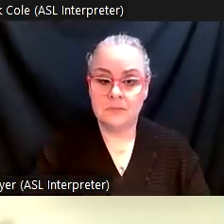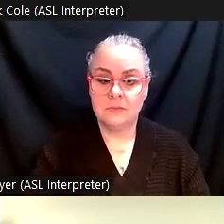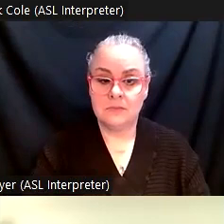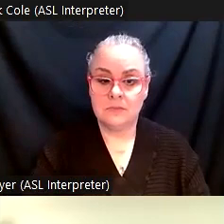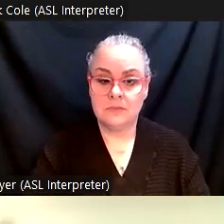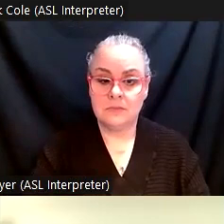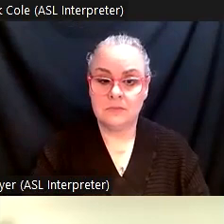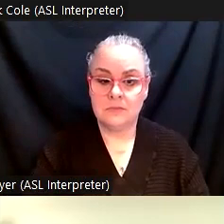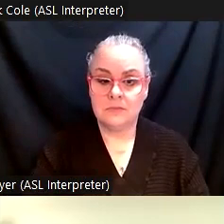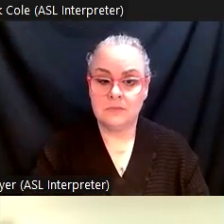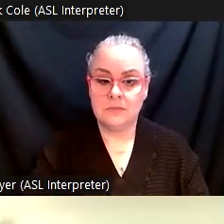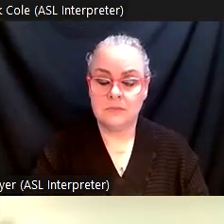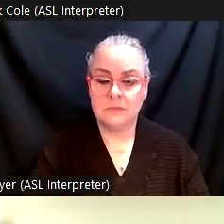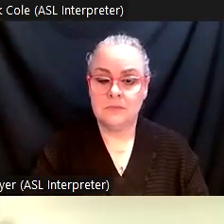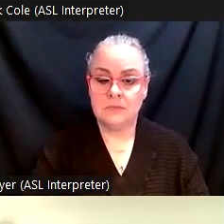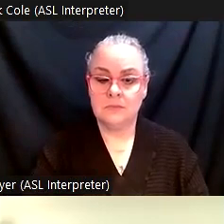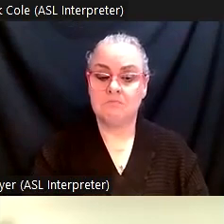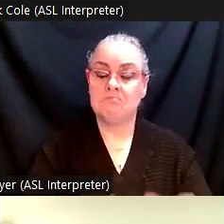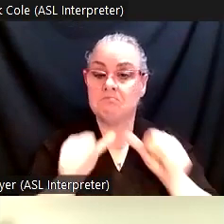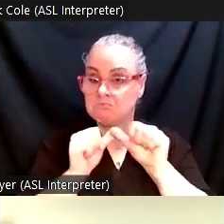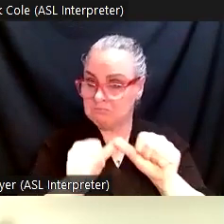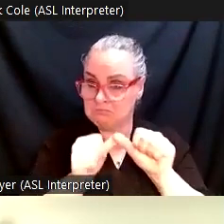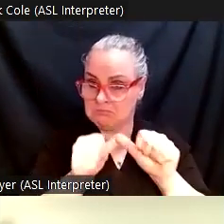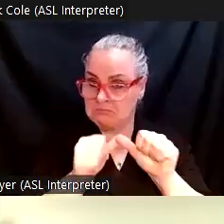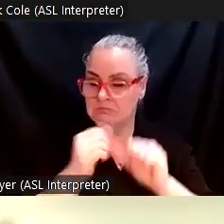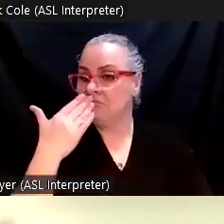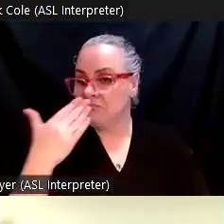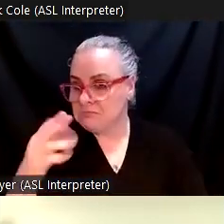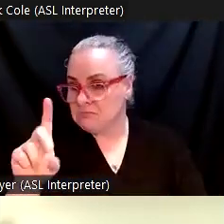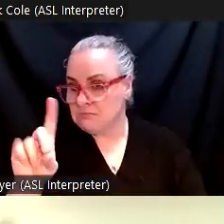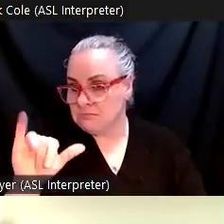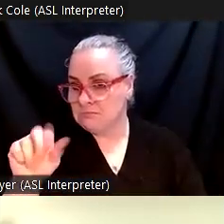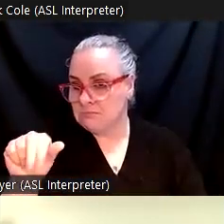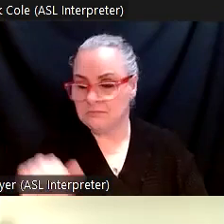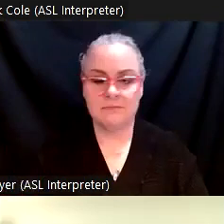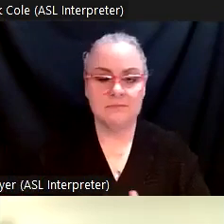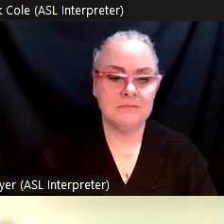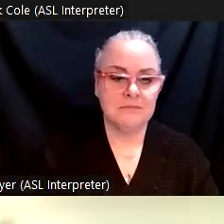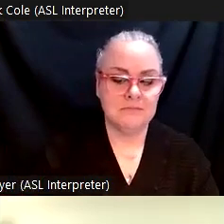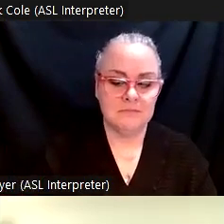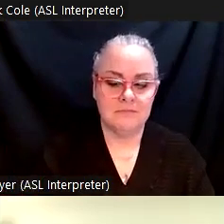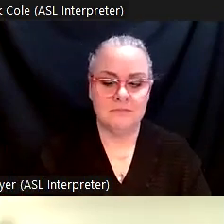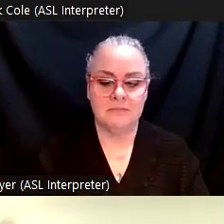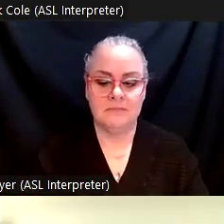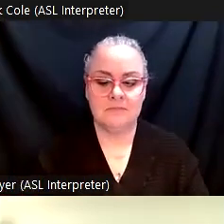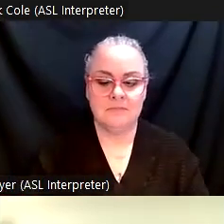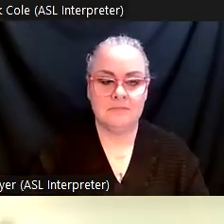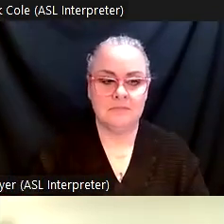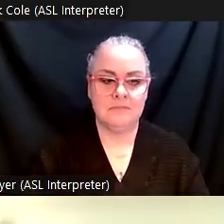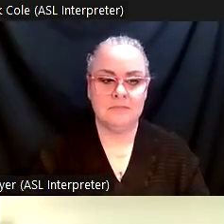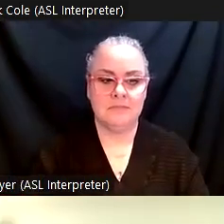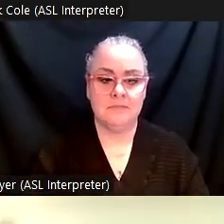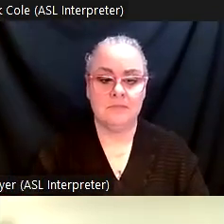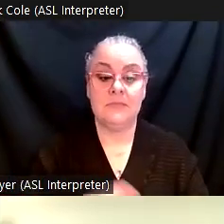Okay, maybe we can keep going. Thanks, Diana. Okay, great. We are eager to discuss,